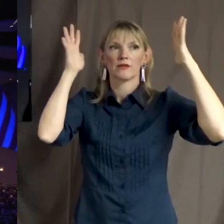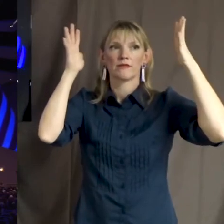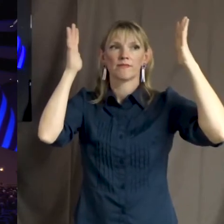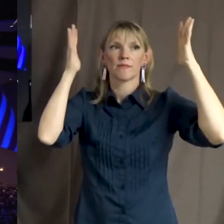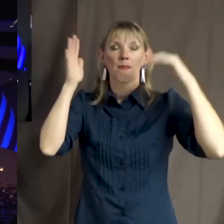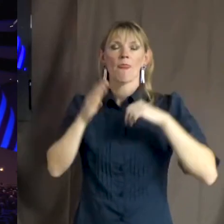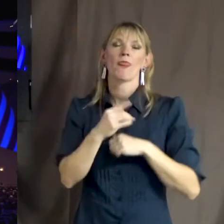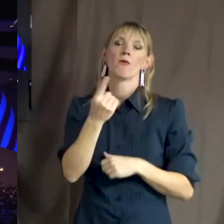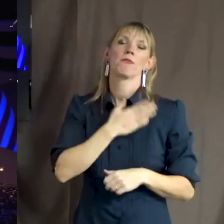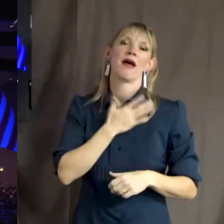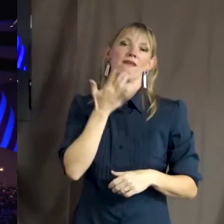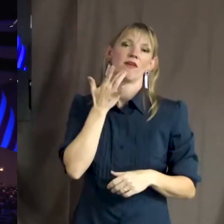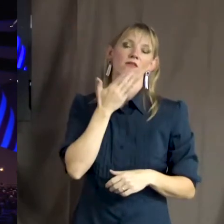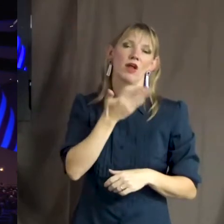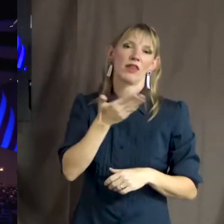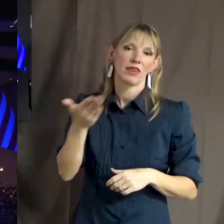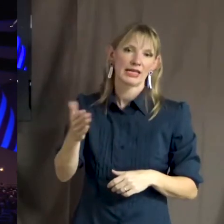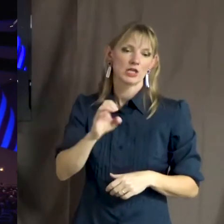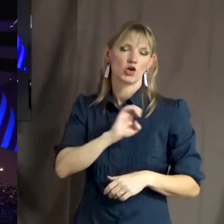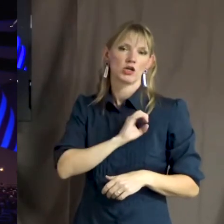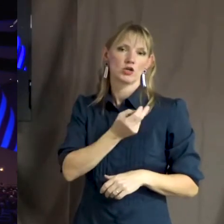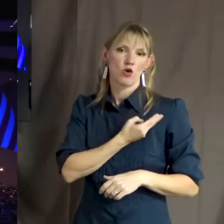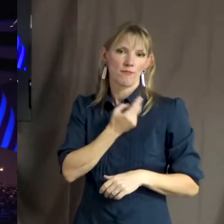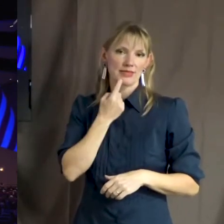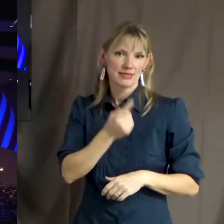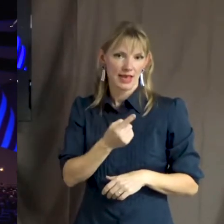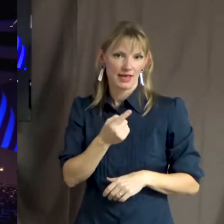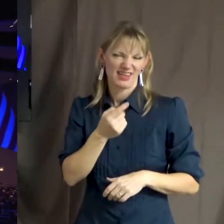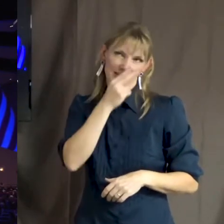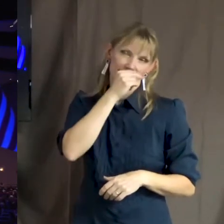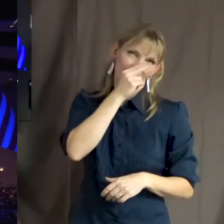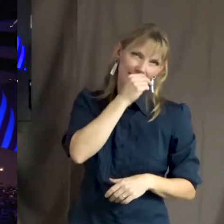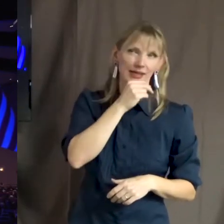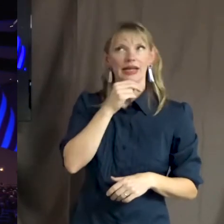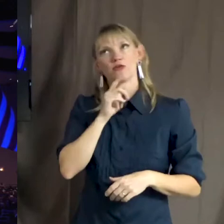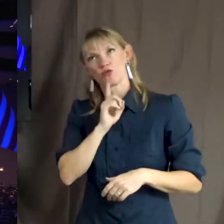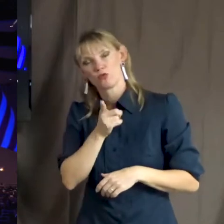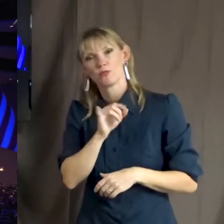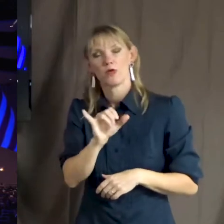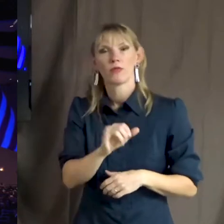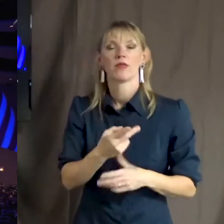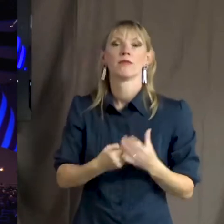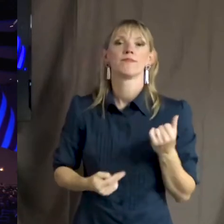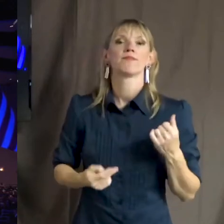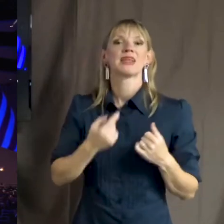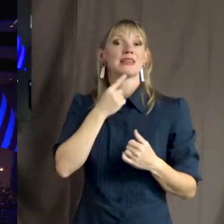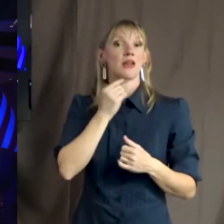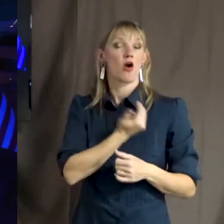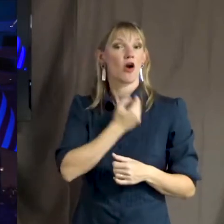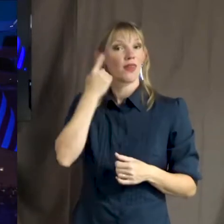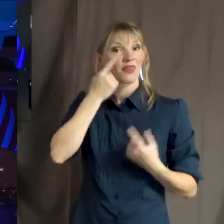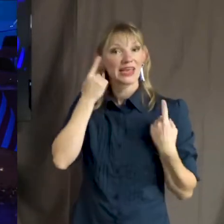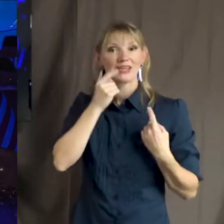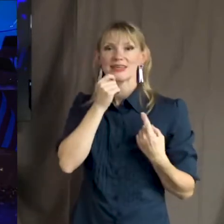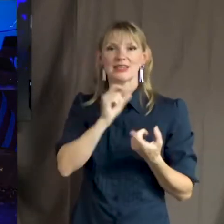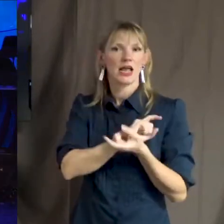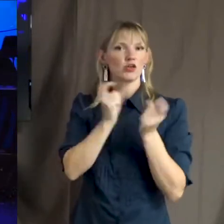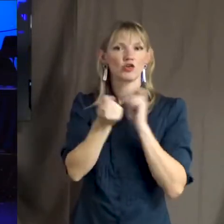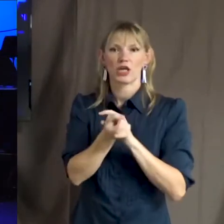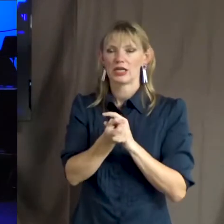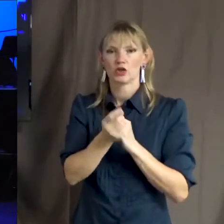One of my favorite things that Ernest Holmes said, because it's kind of funny, but it's so true. He said, our thinking doesn't change reality at